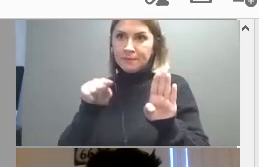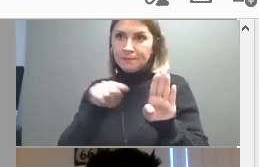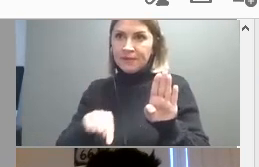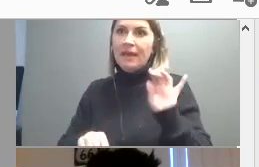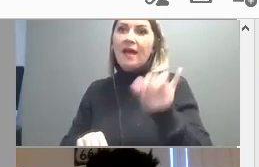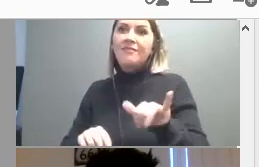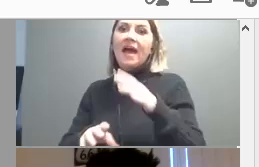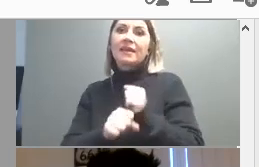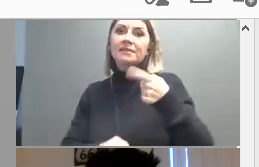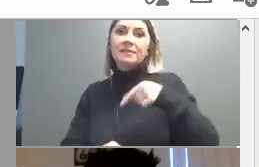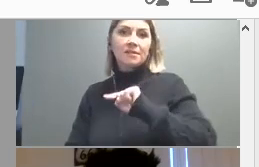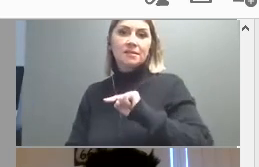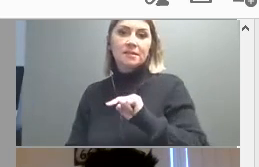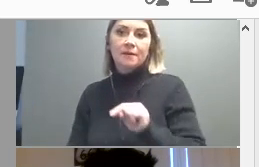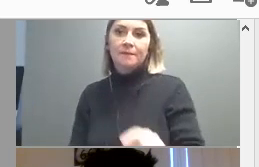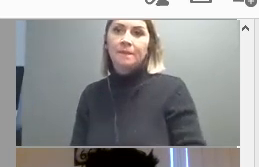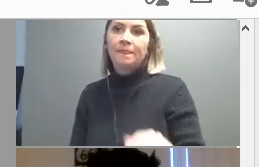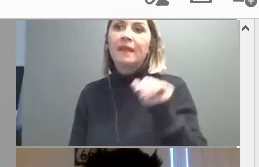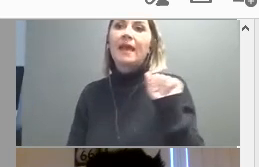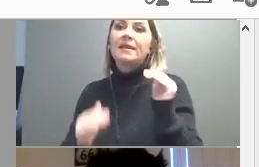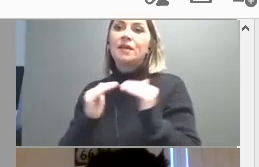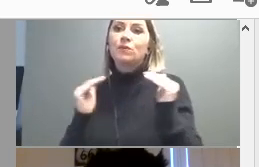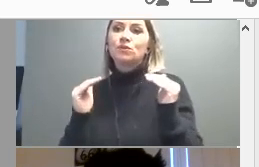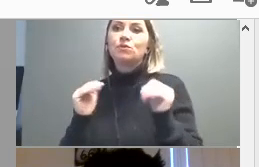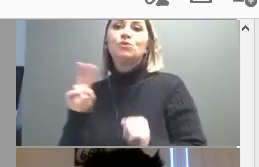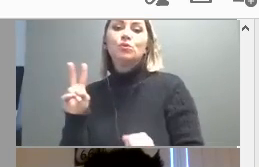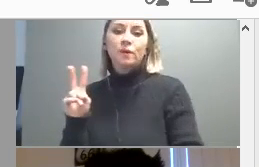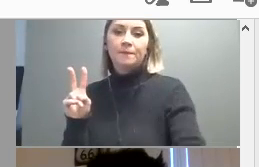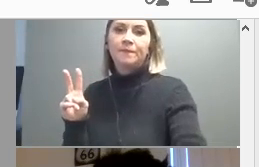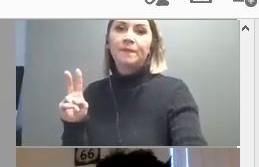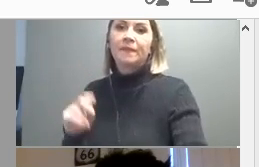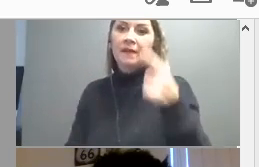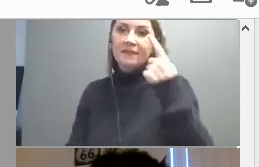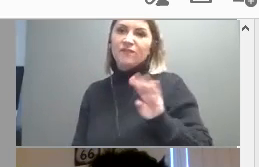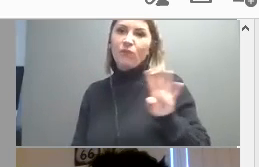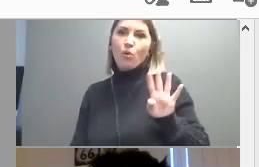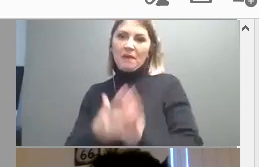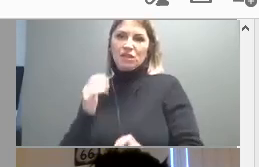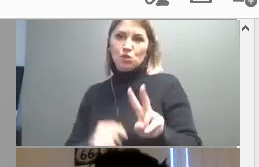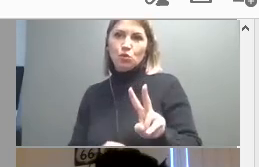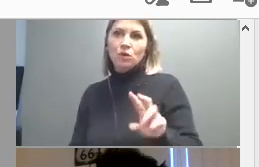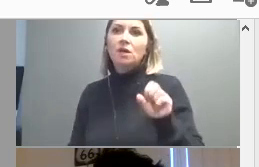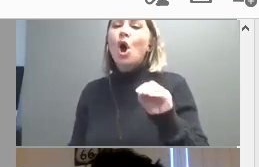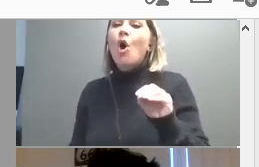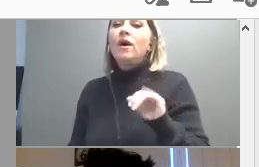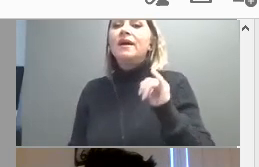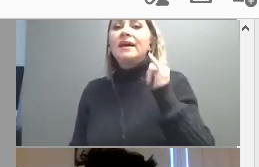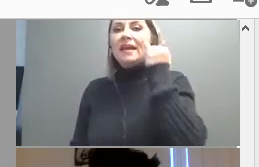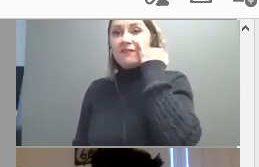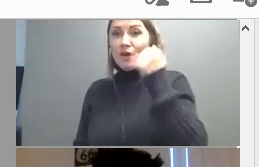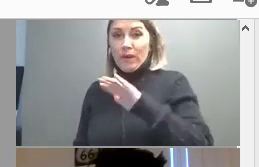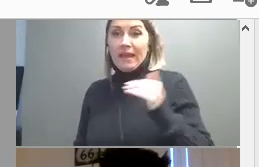gets us A equals to 2, that is 4 minus 2. So even if we